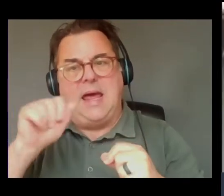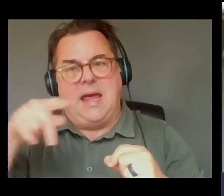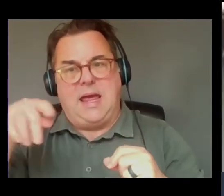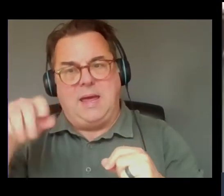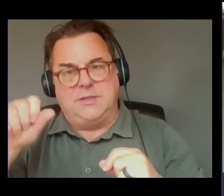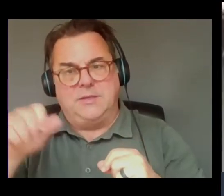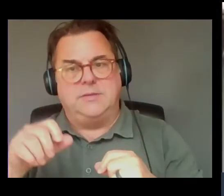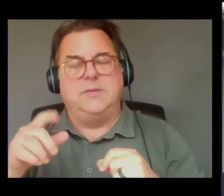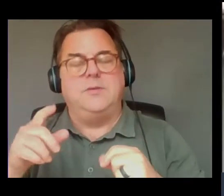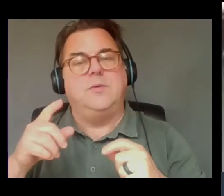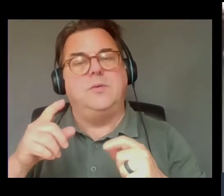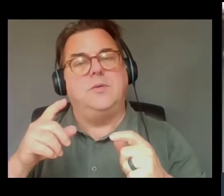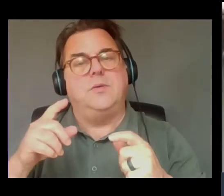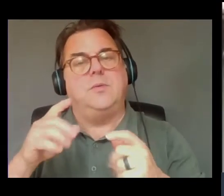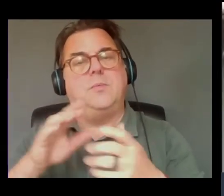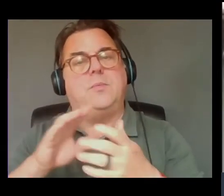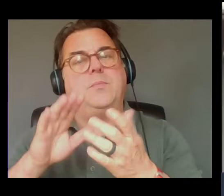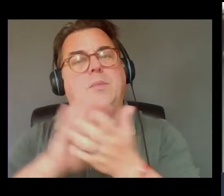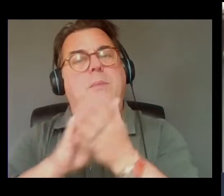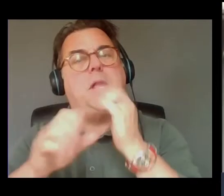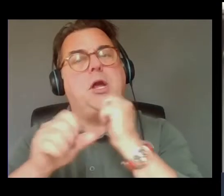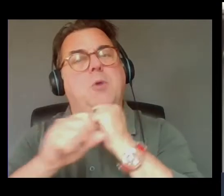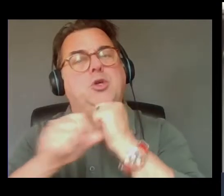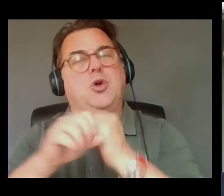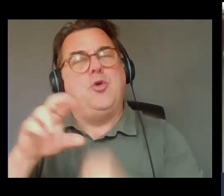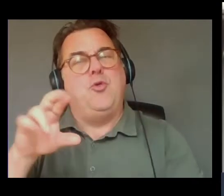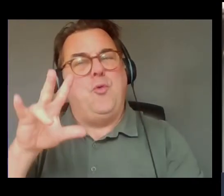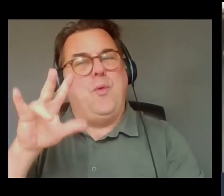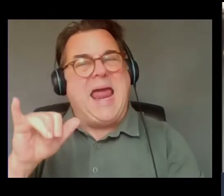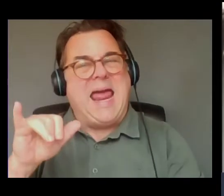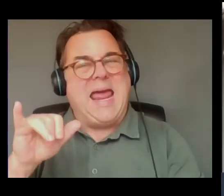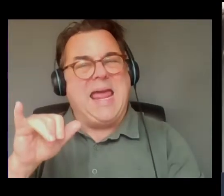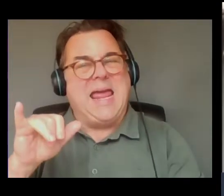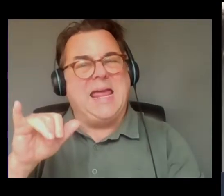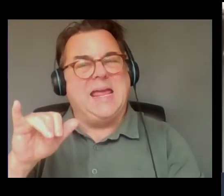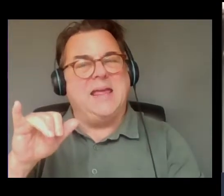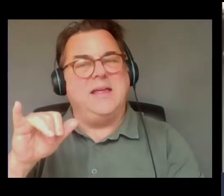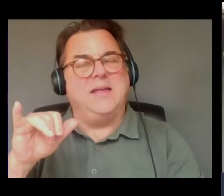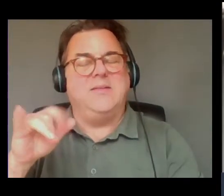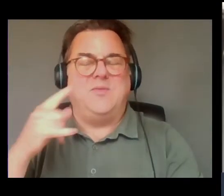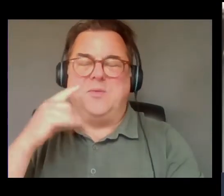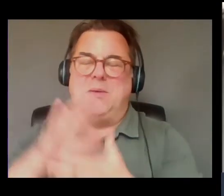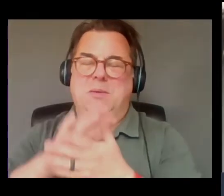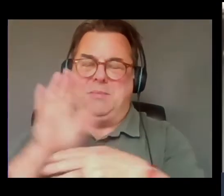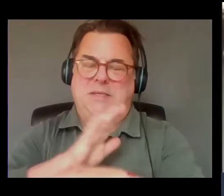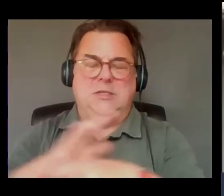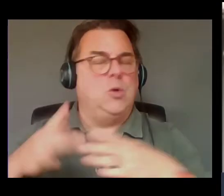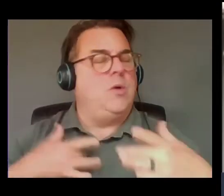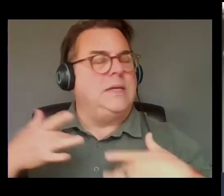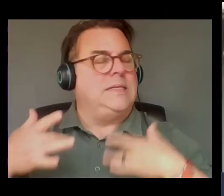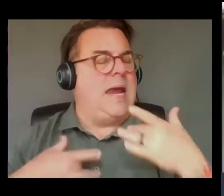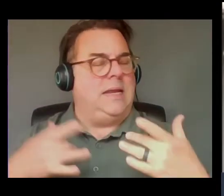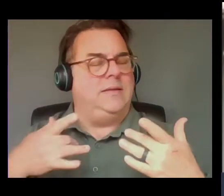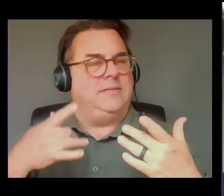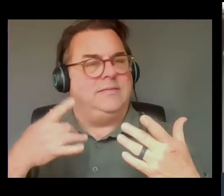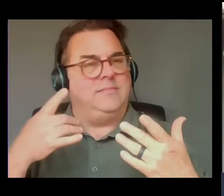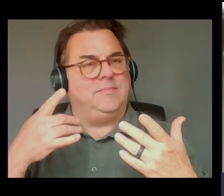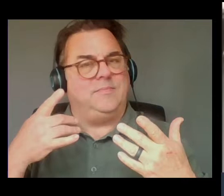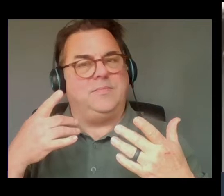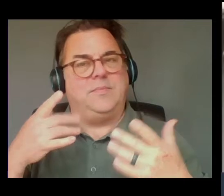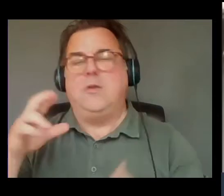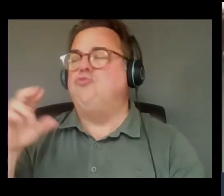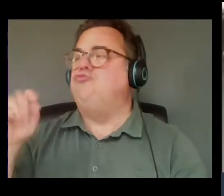we're commercializing Ray, which is an open source project for distributed computing. So super excited to be here. Robert,